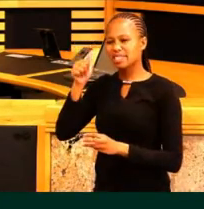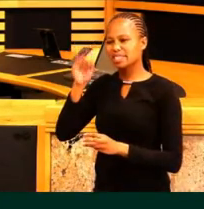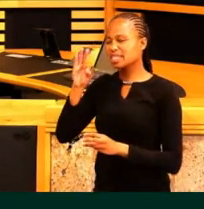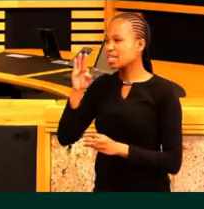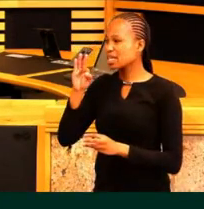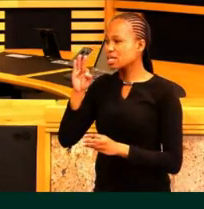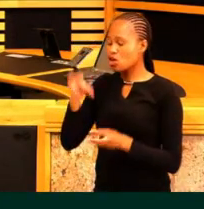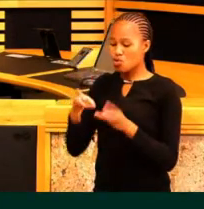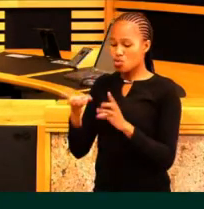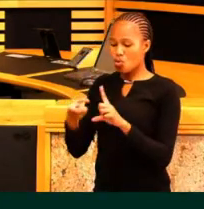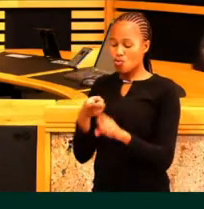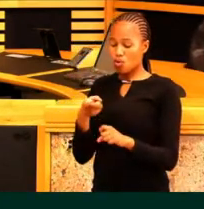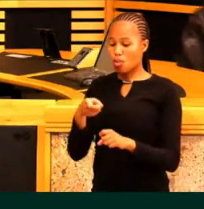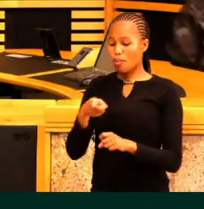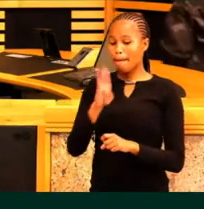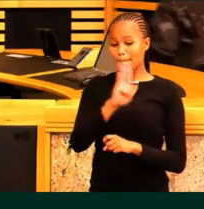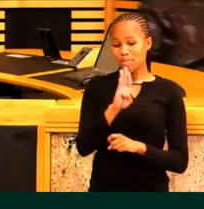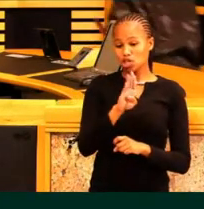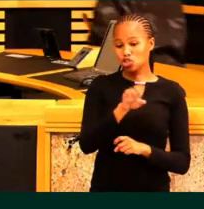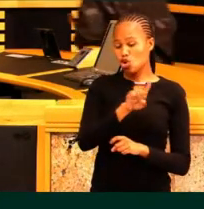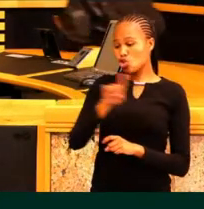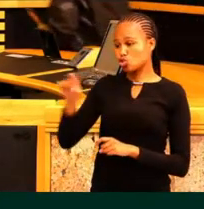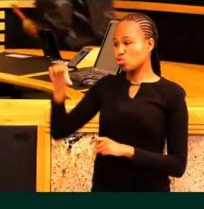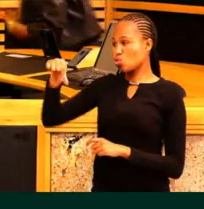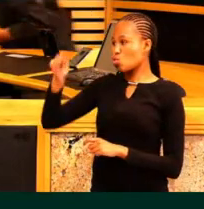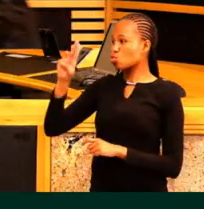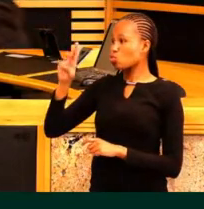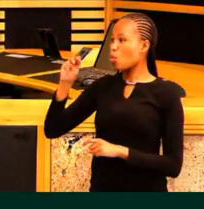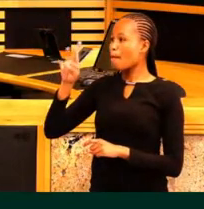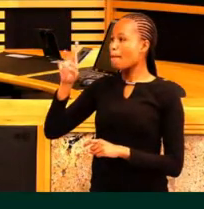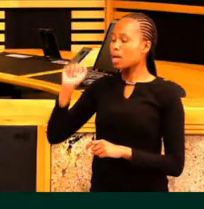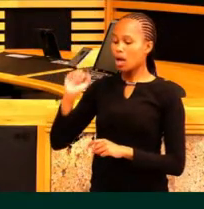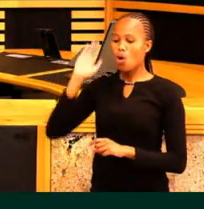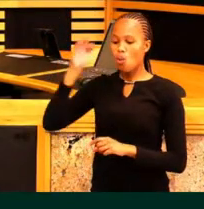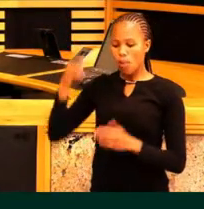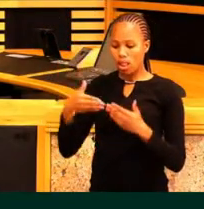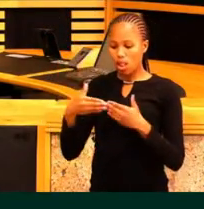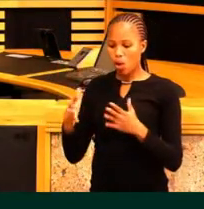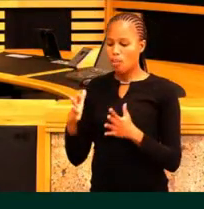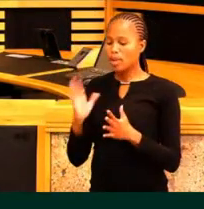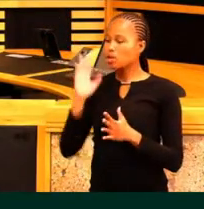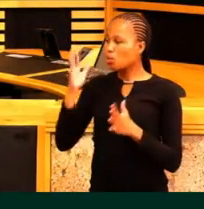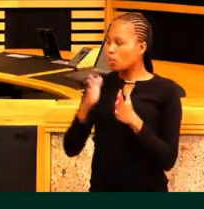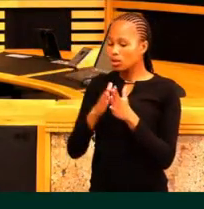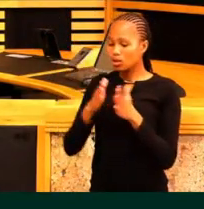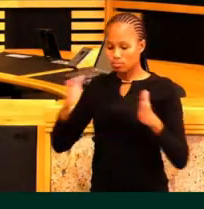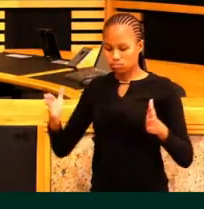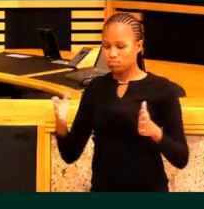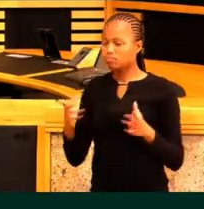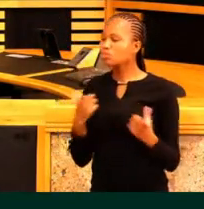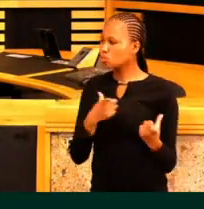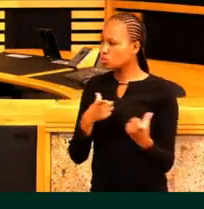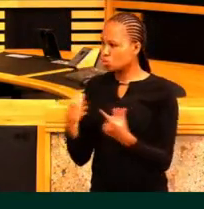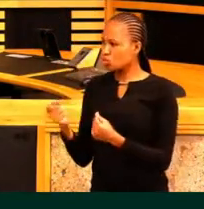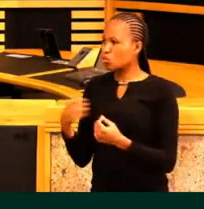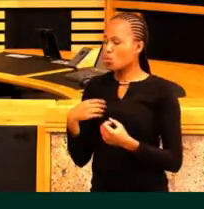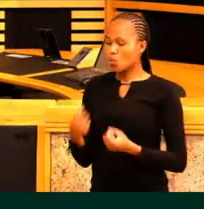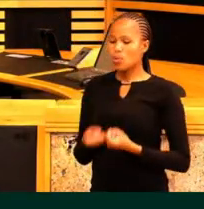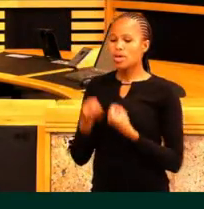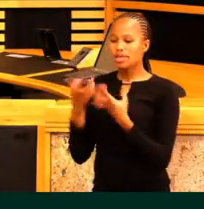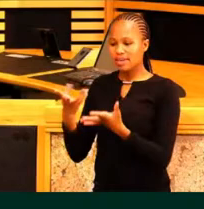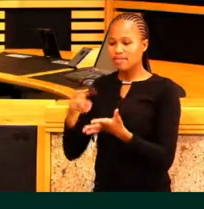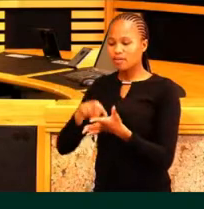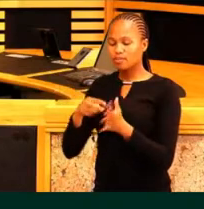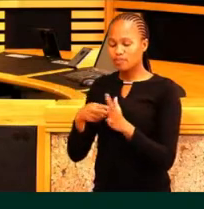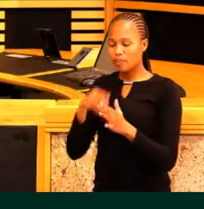is from Bishop to kumhra it's going to be white it's going to be open it is done we've given to Sandra it has been